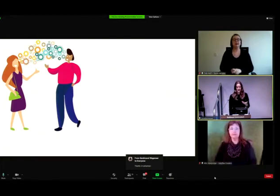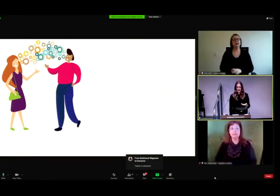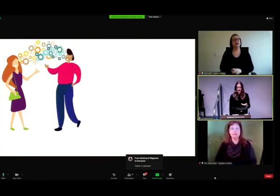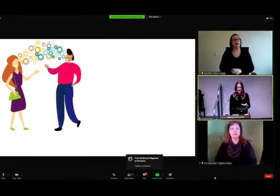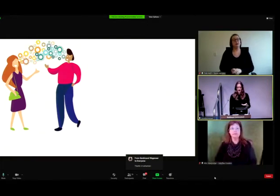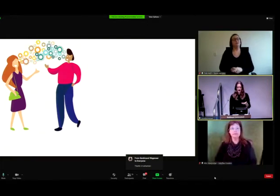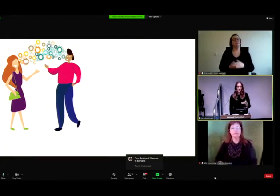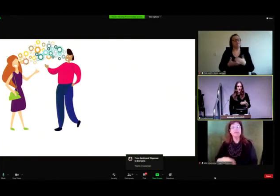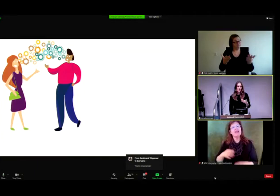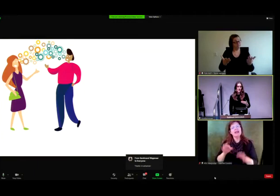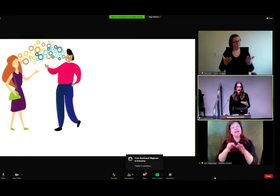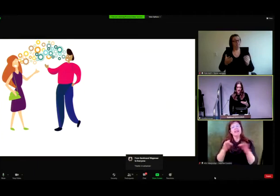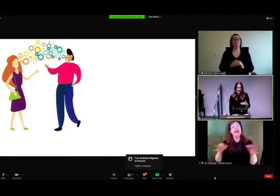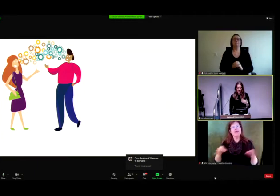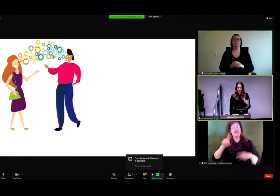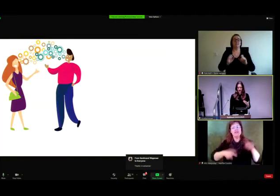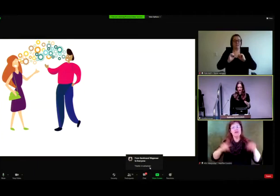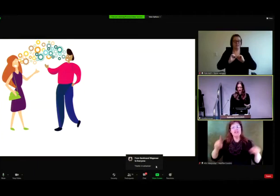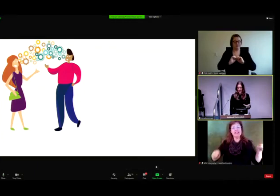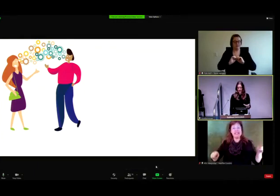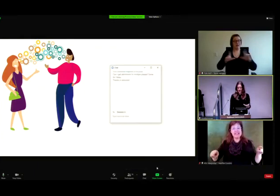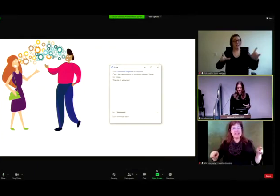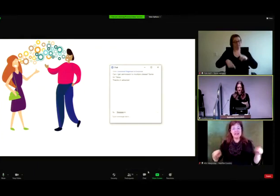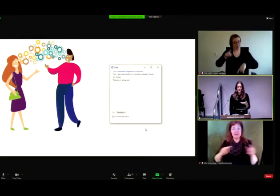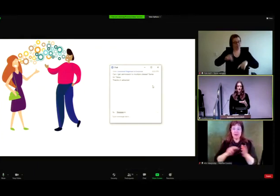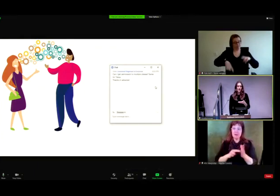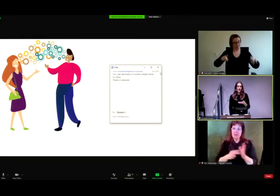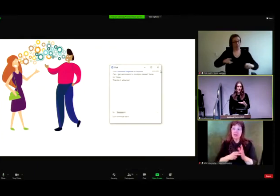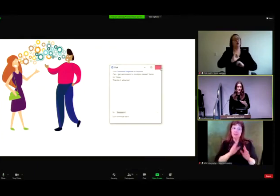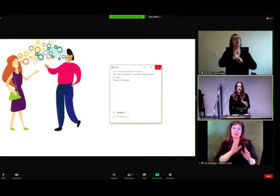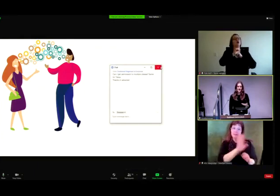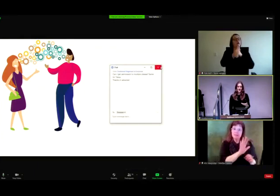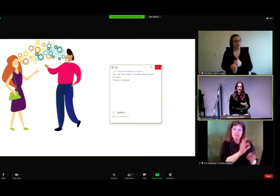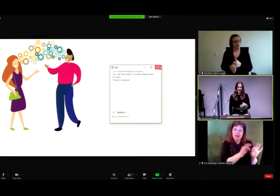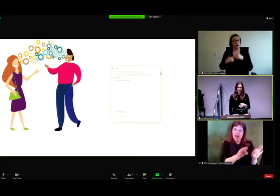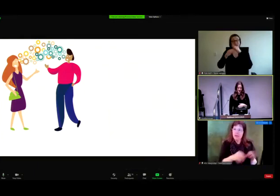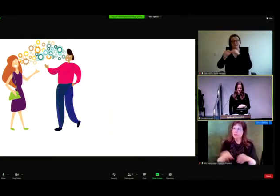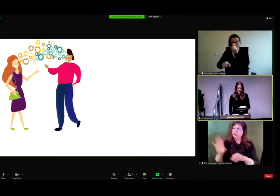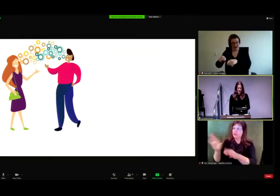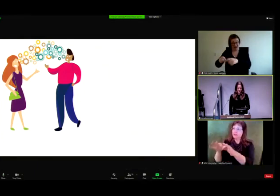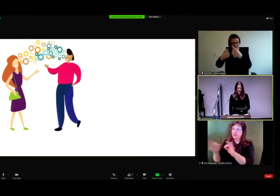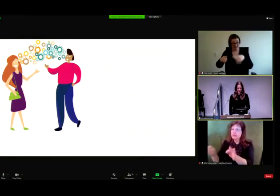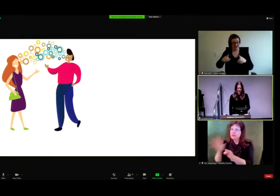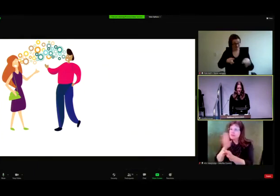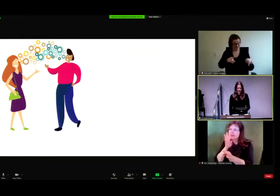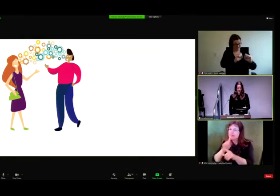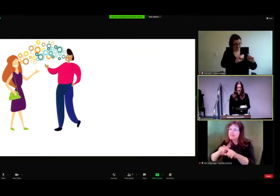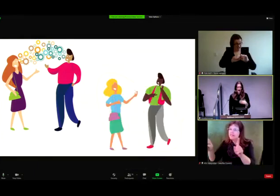This language diversity can cause speakers of different languages to see the world with different eyes.